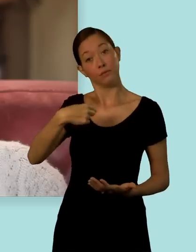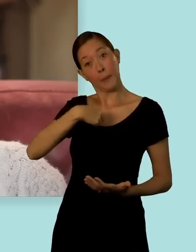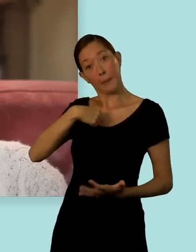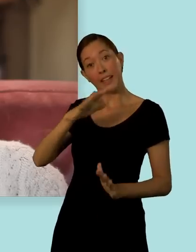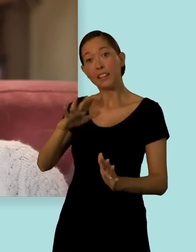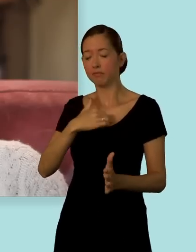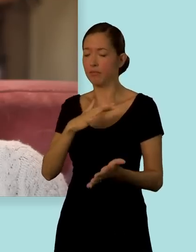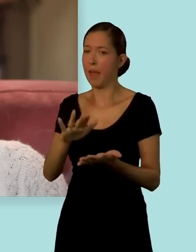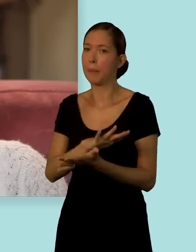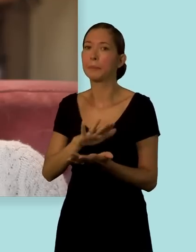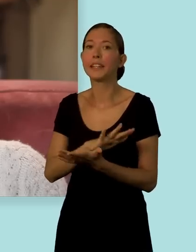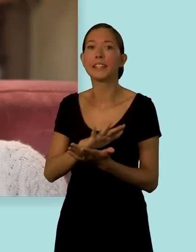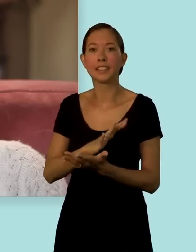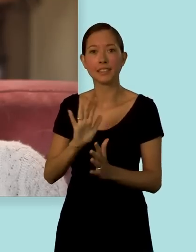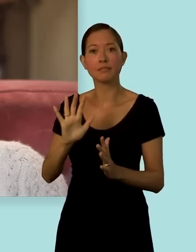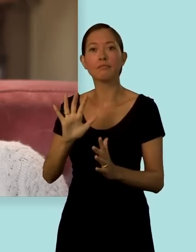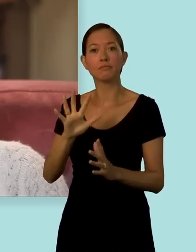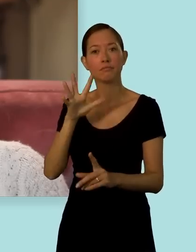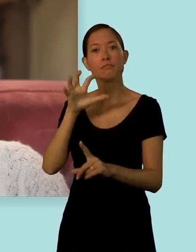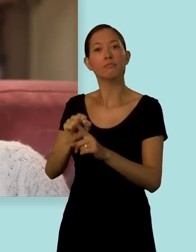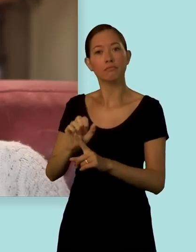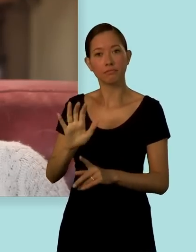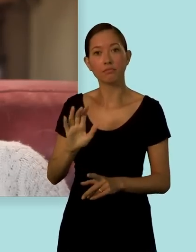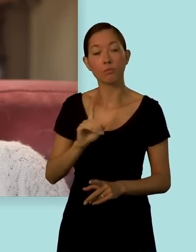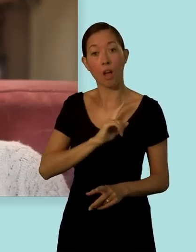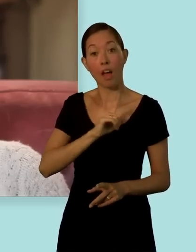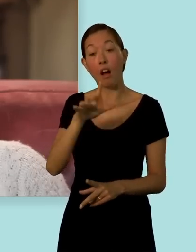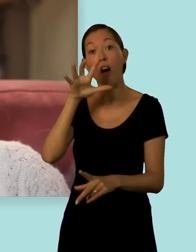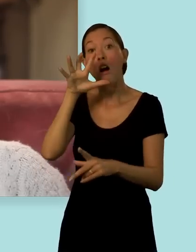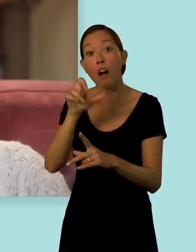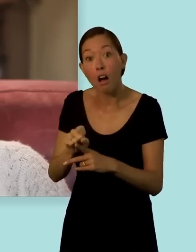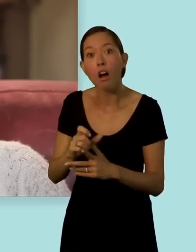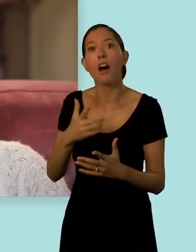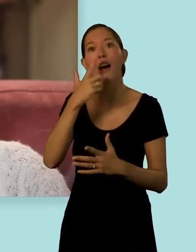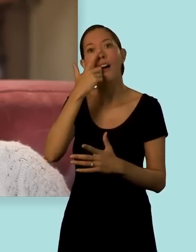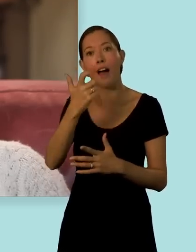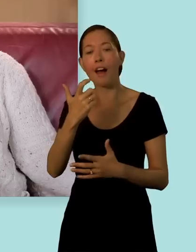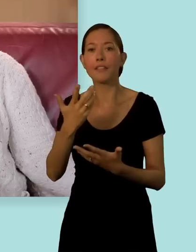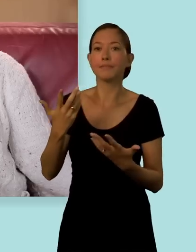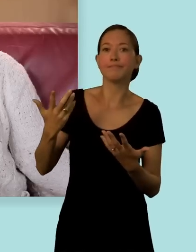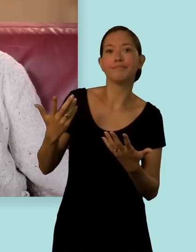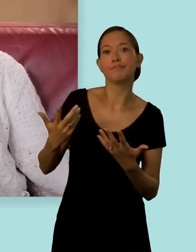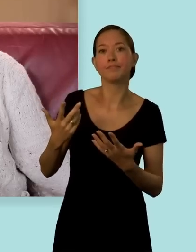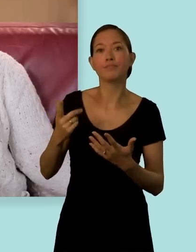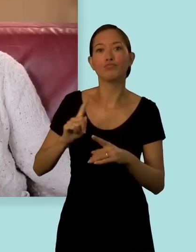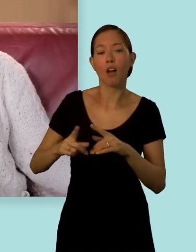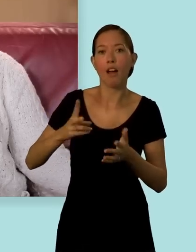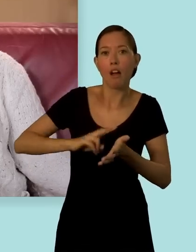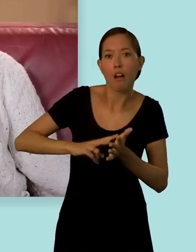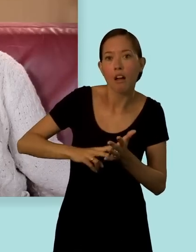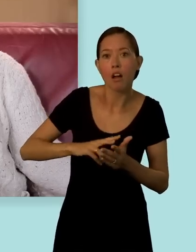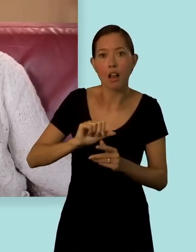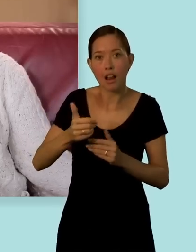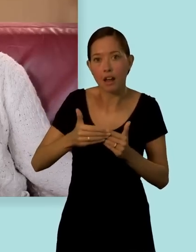wonder, but for me, yes, I'm glad I got the diagnosis. At least with the diagnosis you